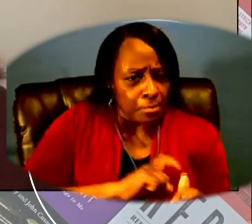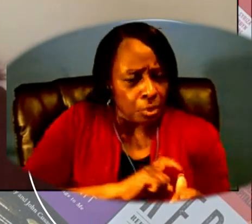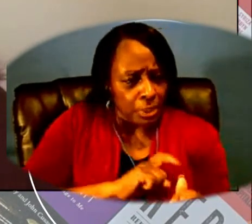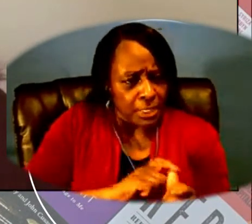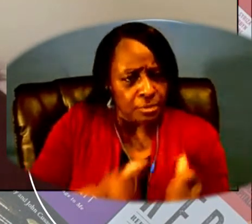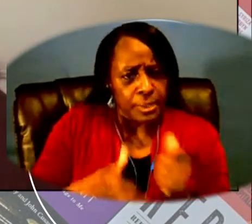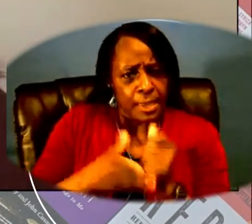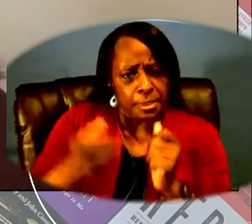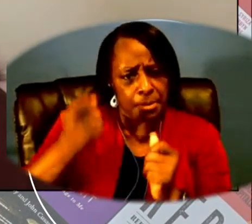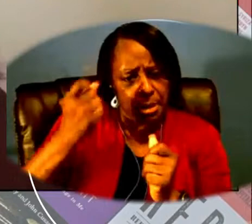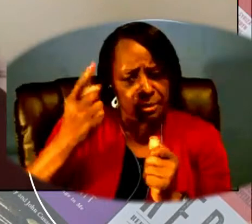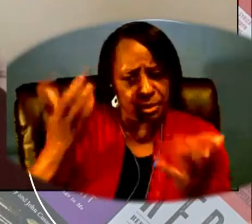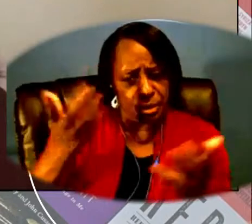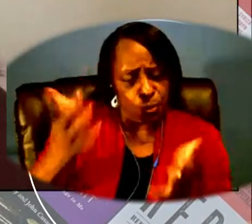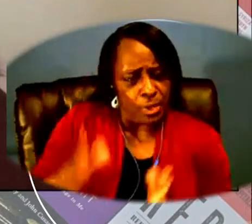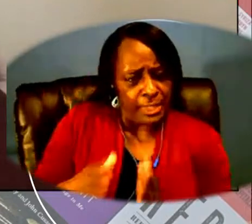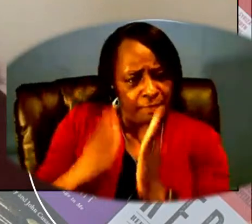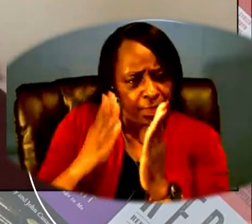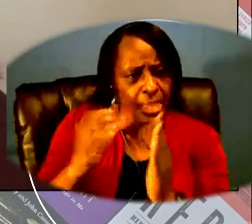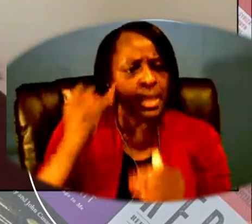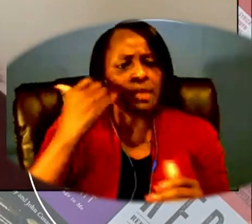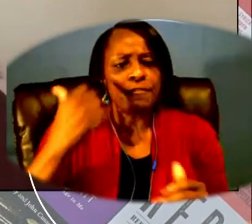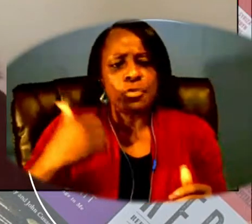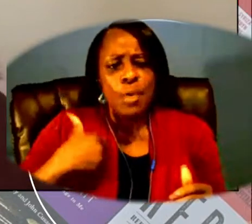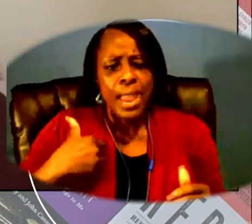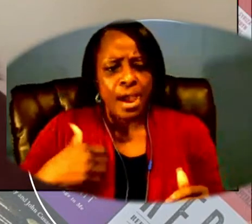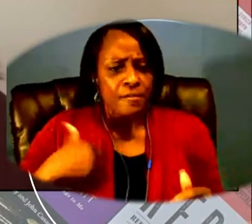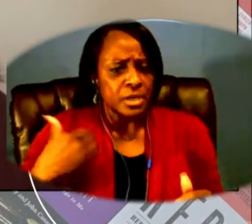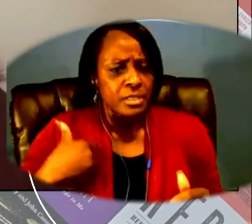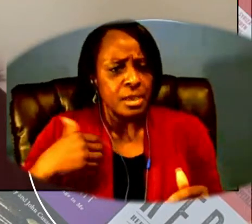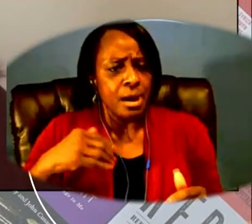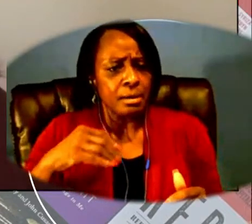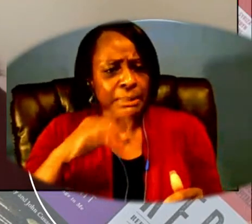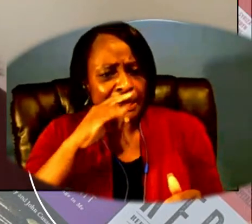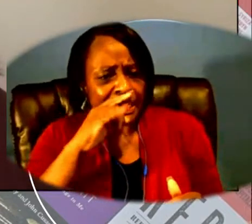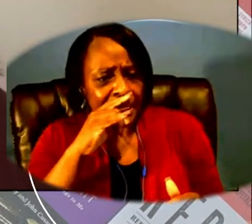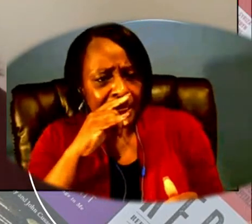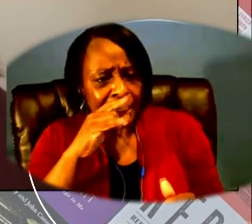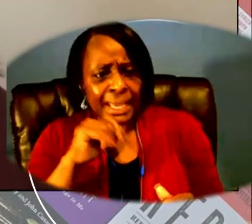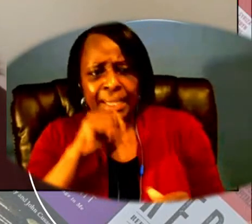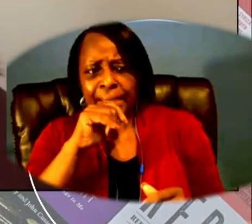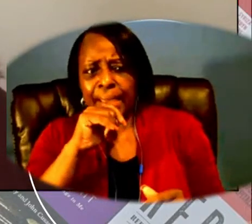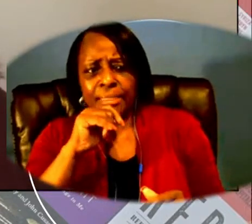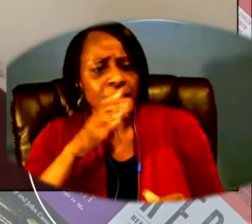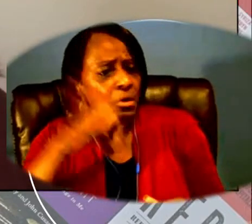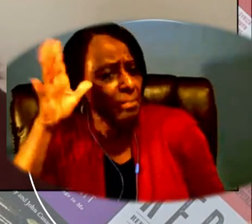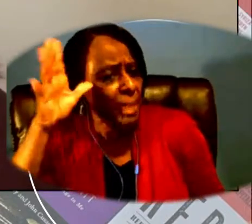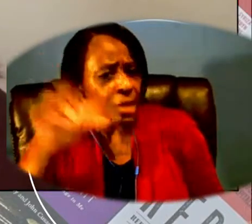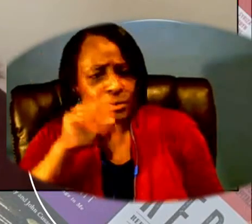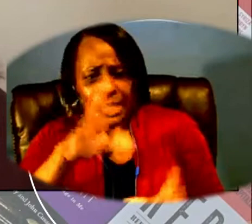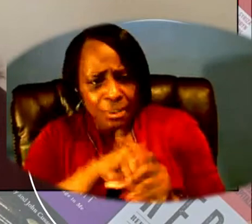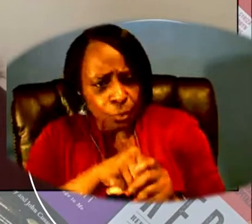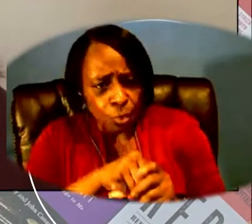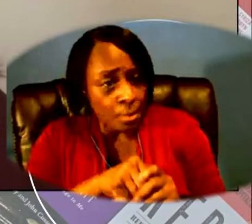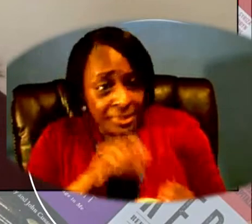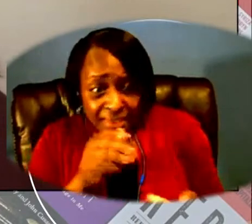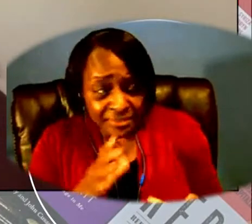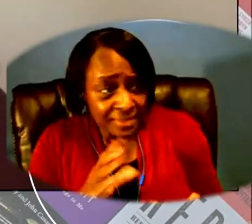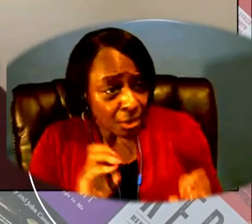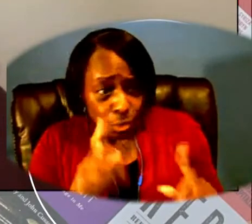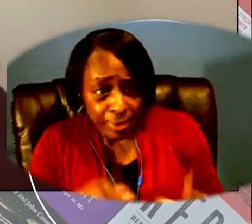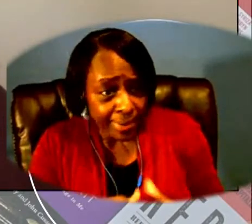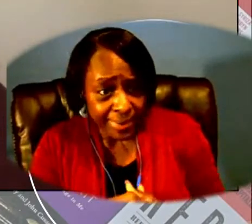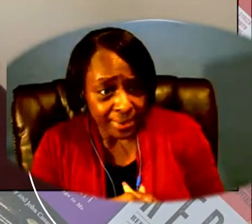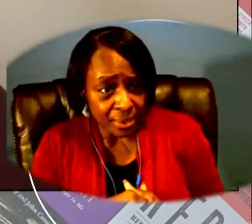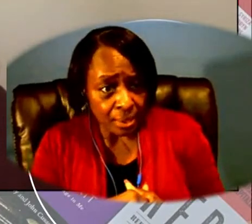you've got a juvenile who doesn't have a loved one in the room and they're having a conversation, that's not okay.